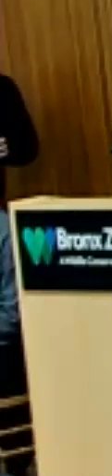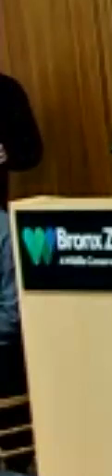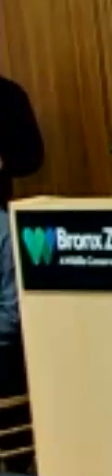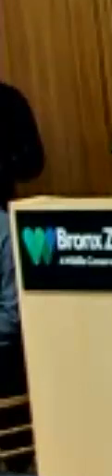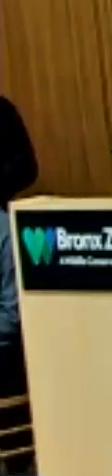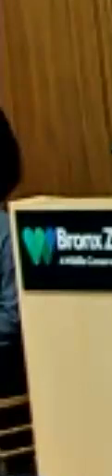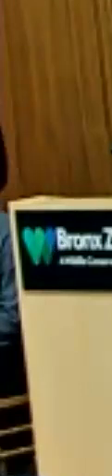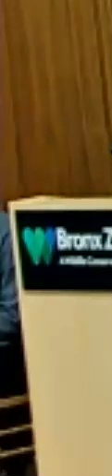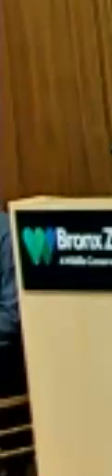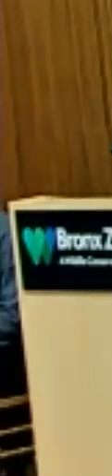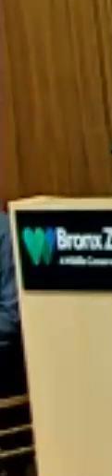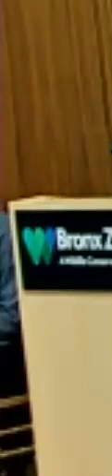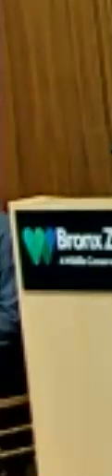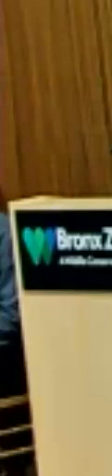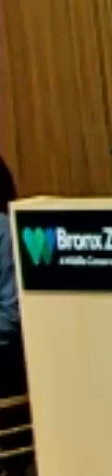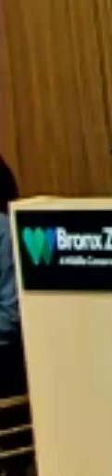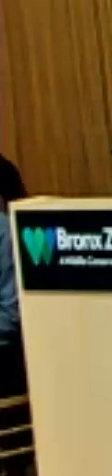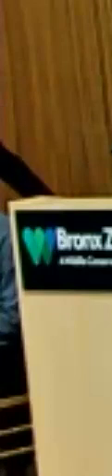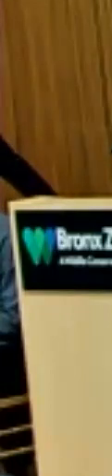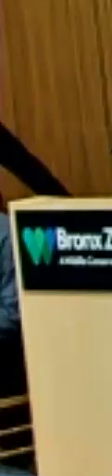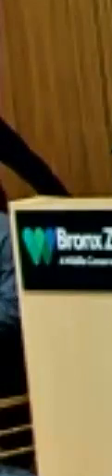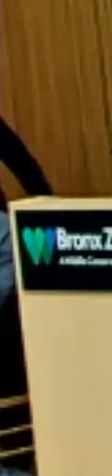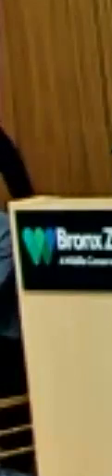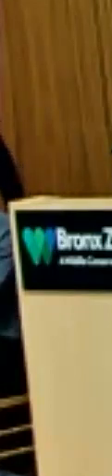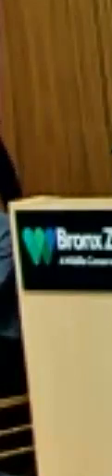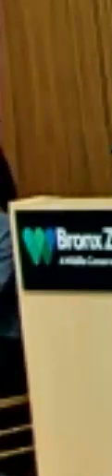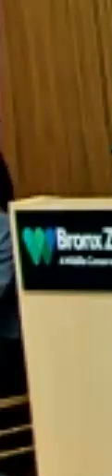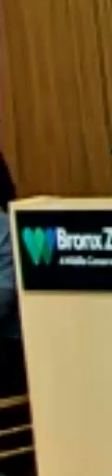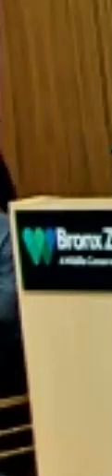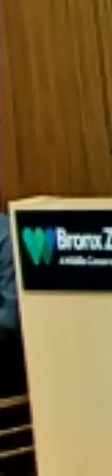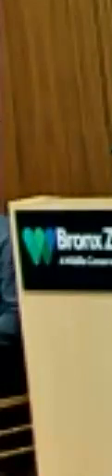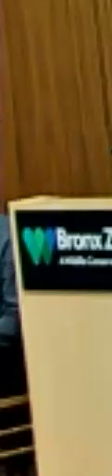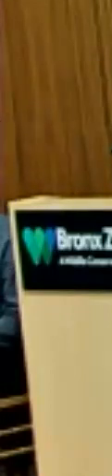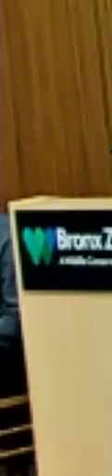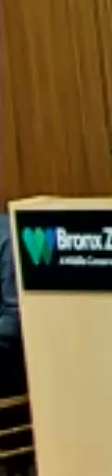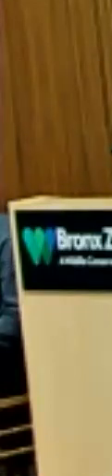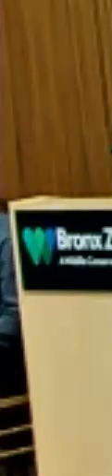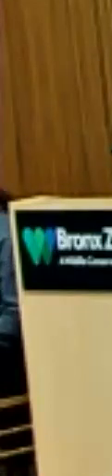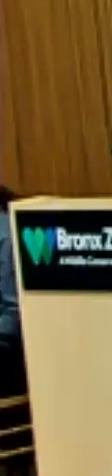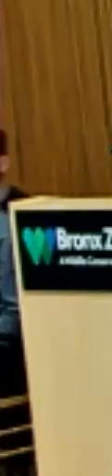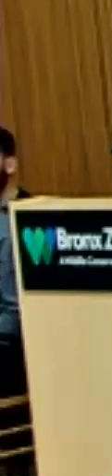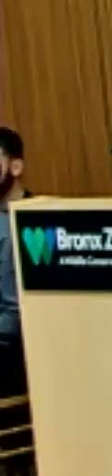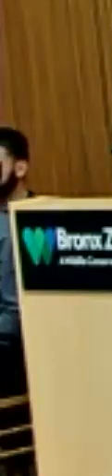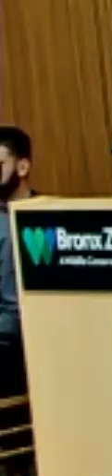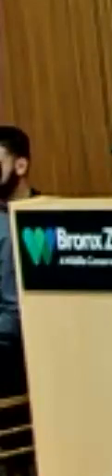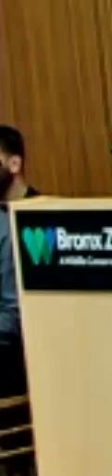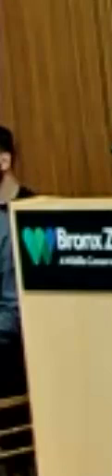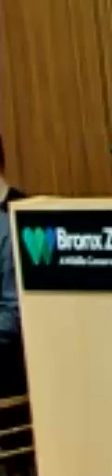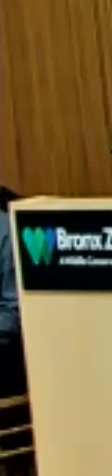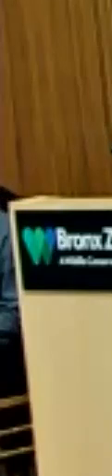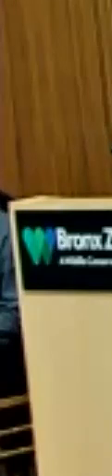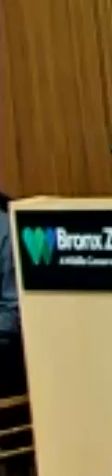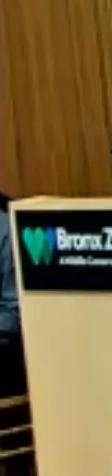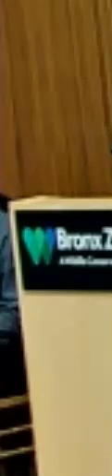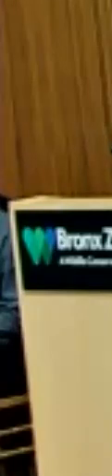attorney in the domestic violence ex SE and sex crime Bureau of the Bronx County District Attorney's Office commissioner